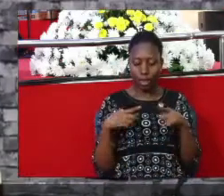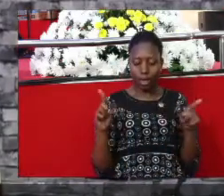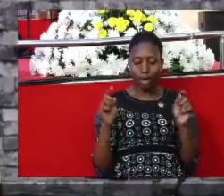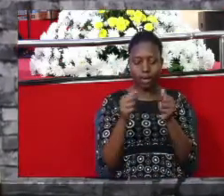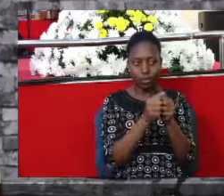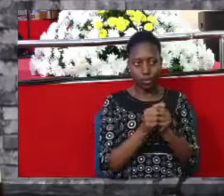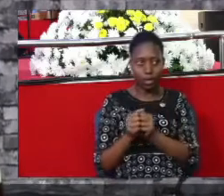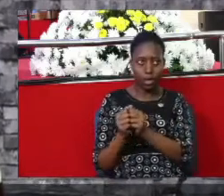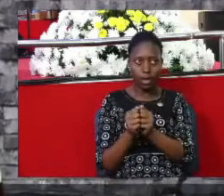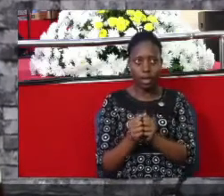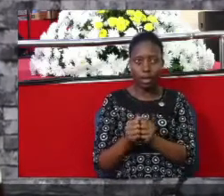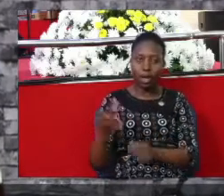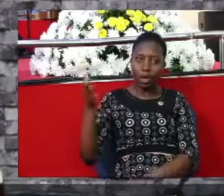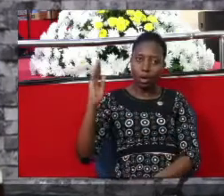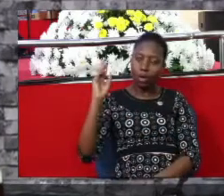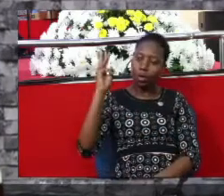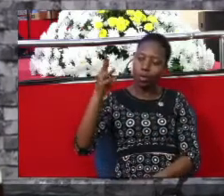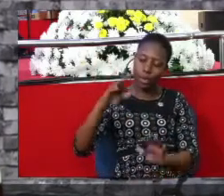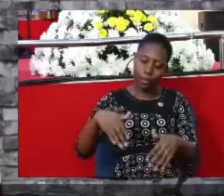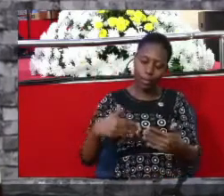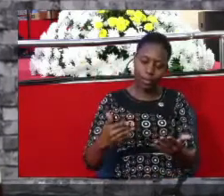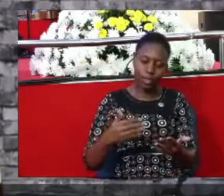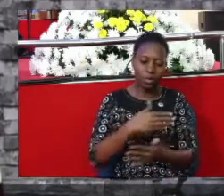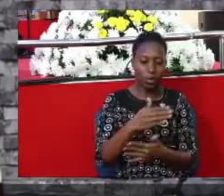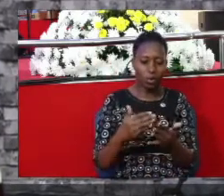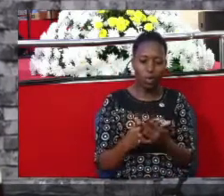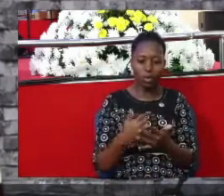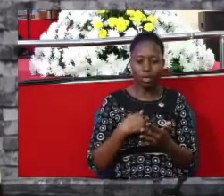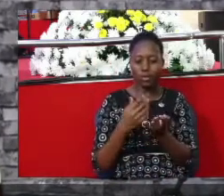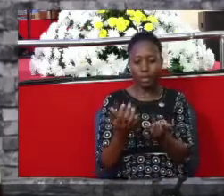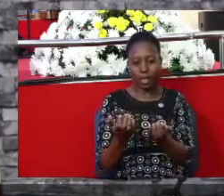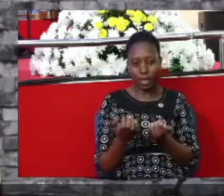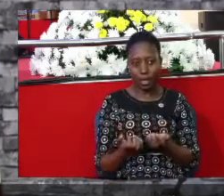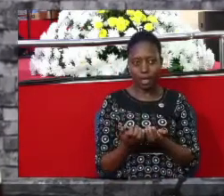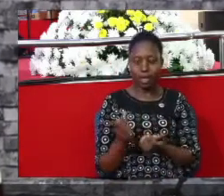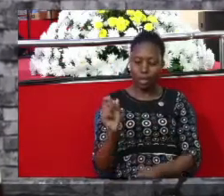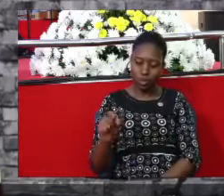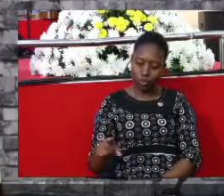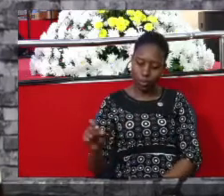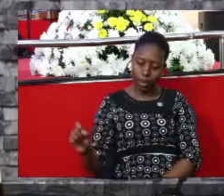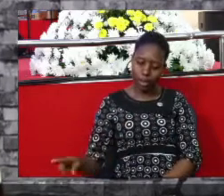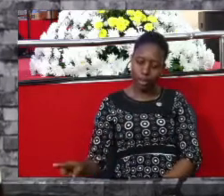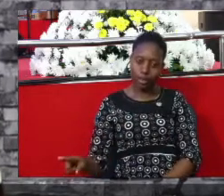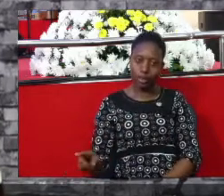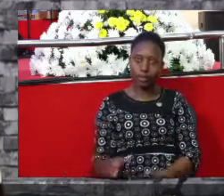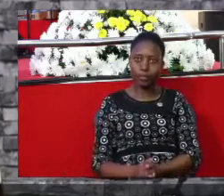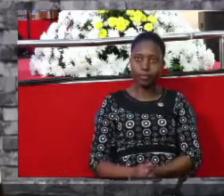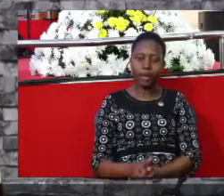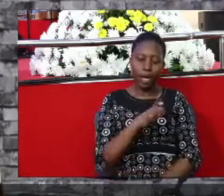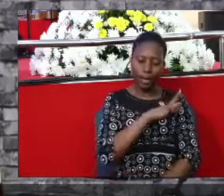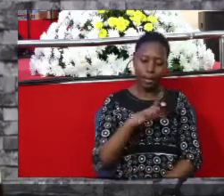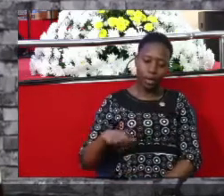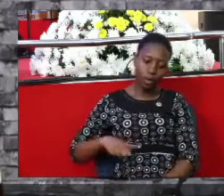provide all the seed I need to sow. And the Lord will